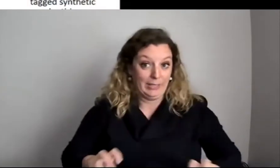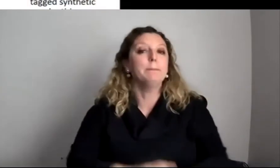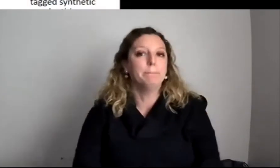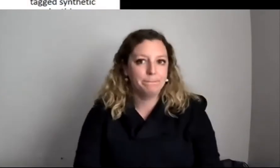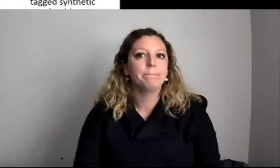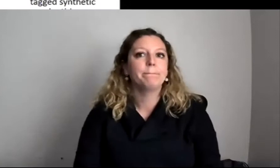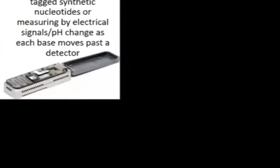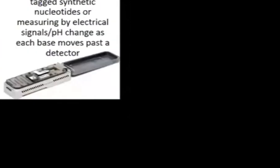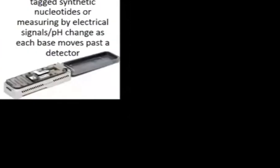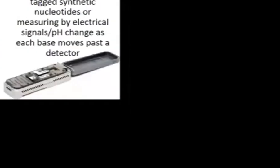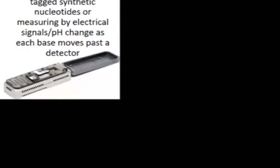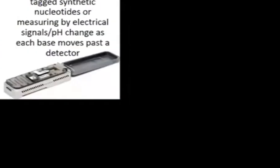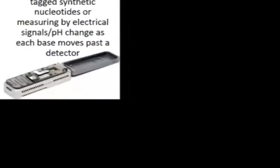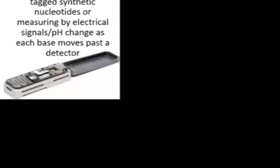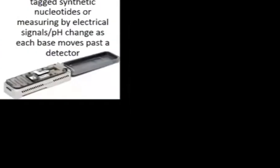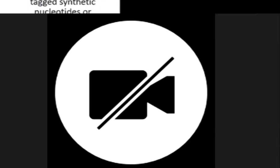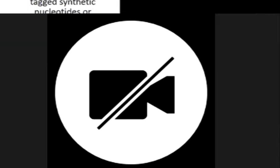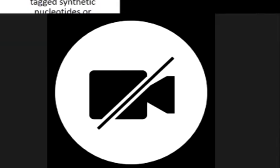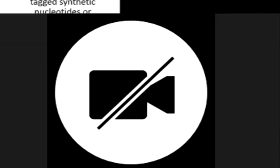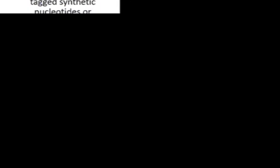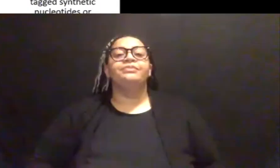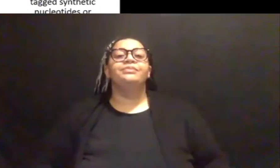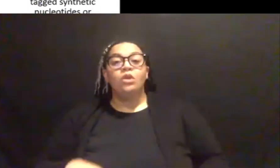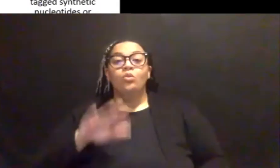So basically you get your sample, right? So your blood or your